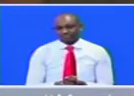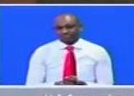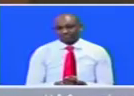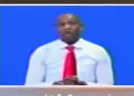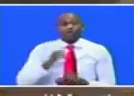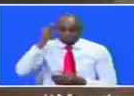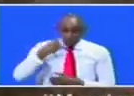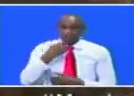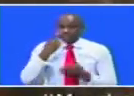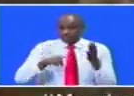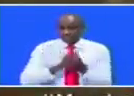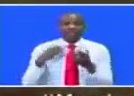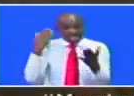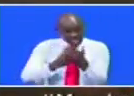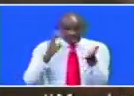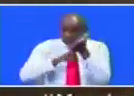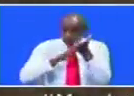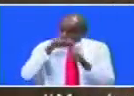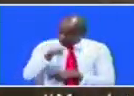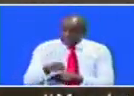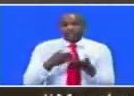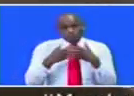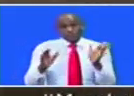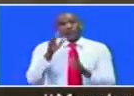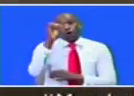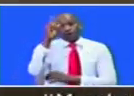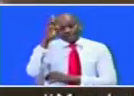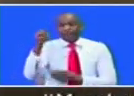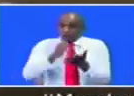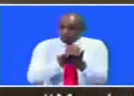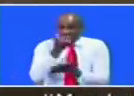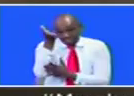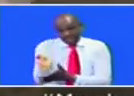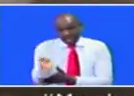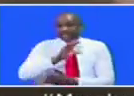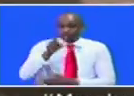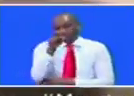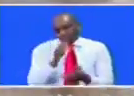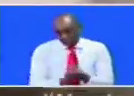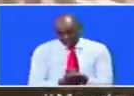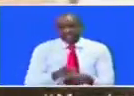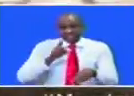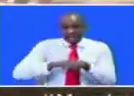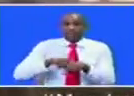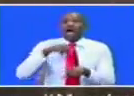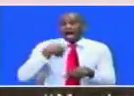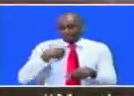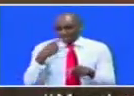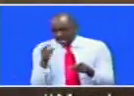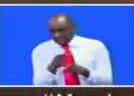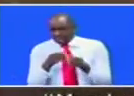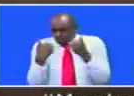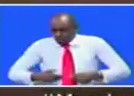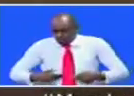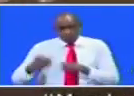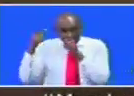Joho and team arrived in Migori early today to open ODM offices in this expansive county, but they were met by a group of youths